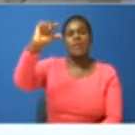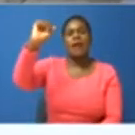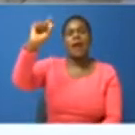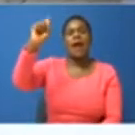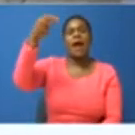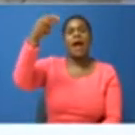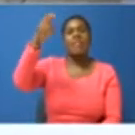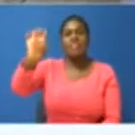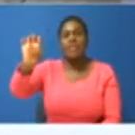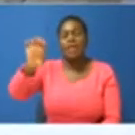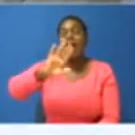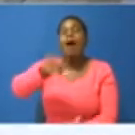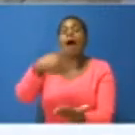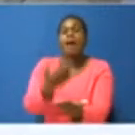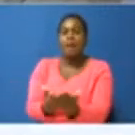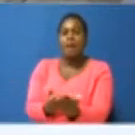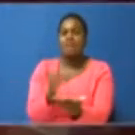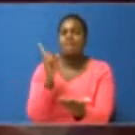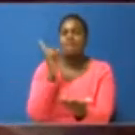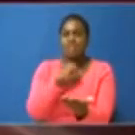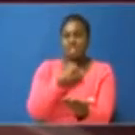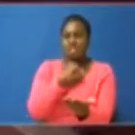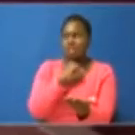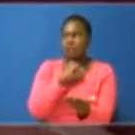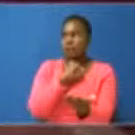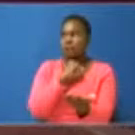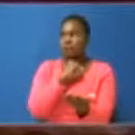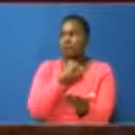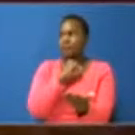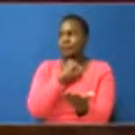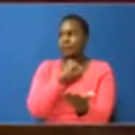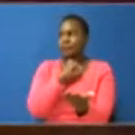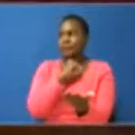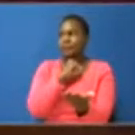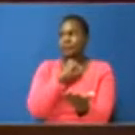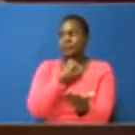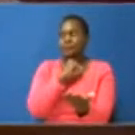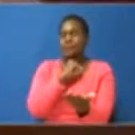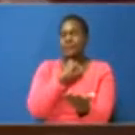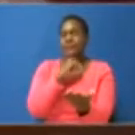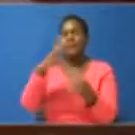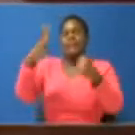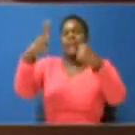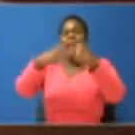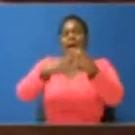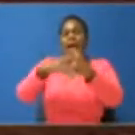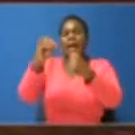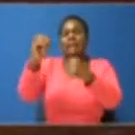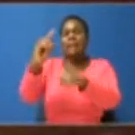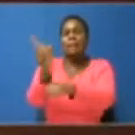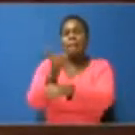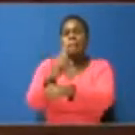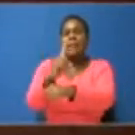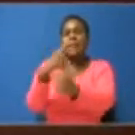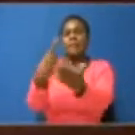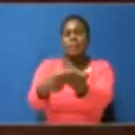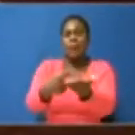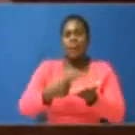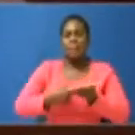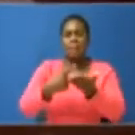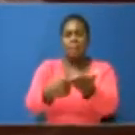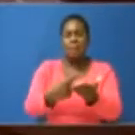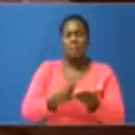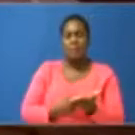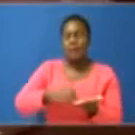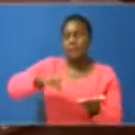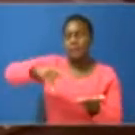from muhammad now who's on standby with that update well wahiga it's been 90 minutes full of debates and engagement around